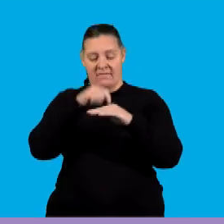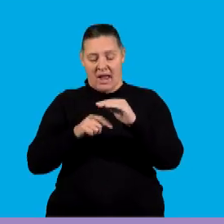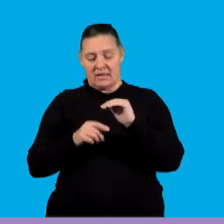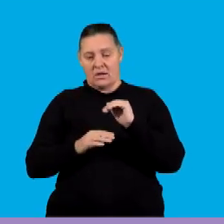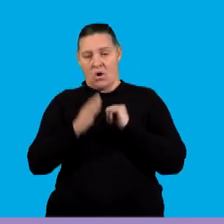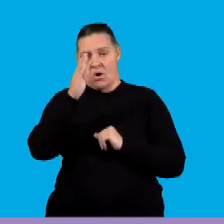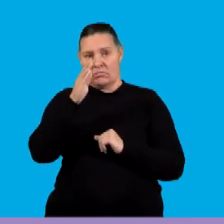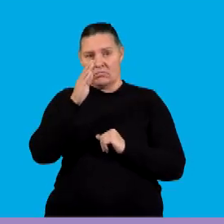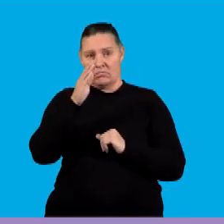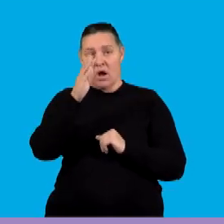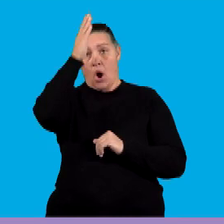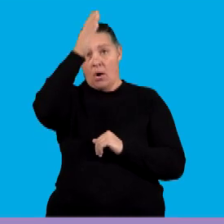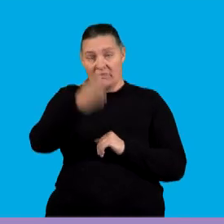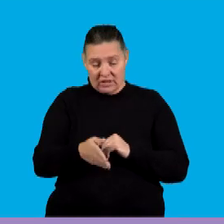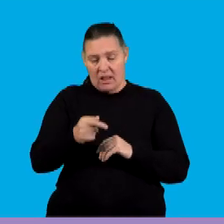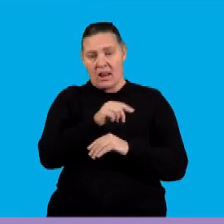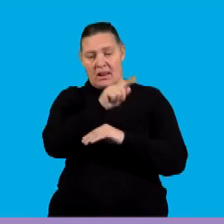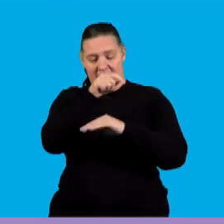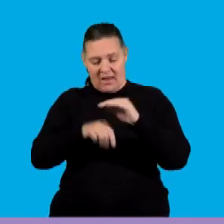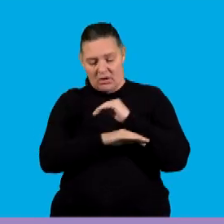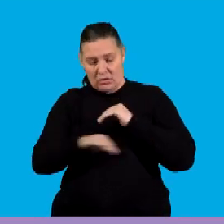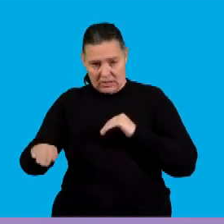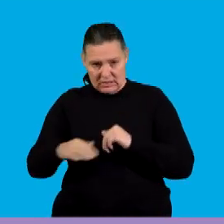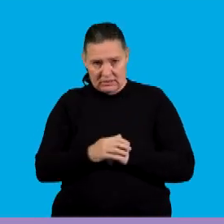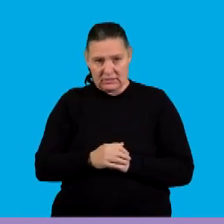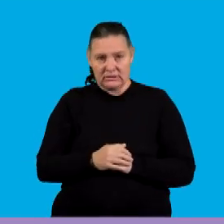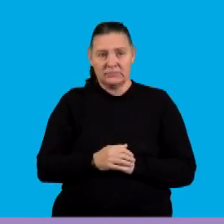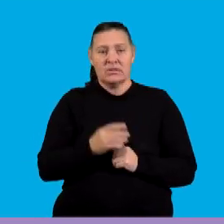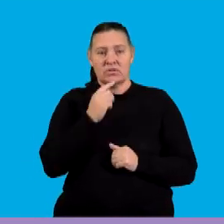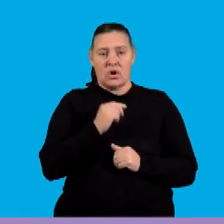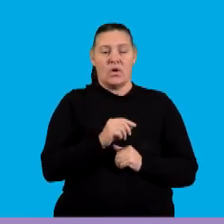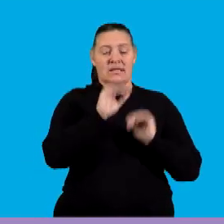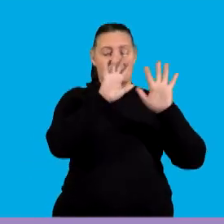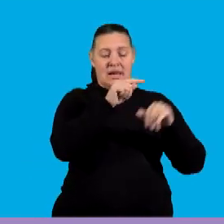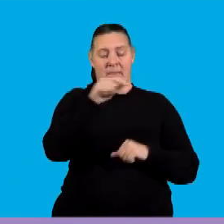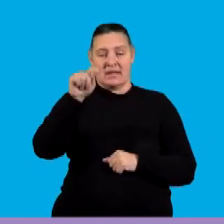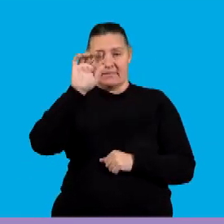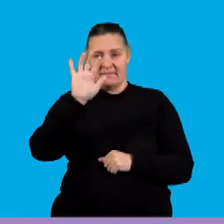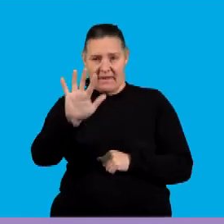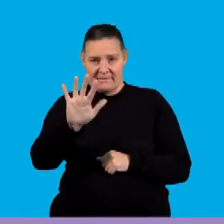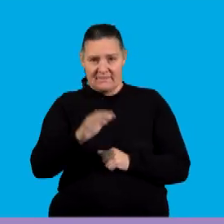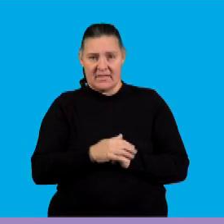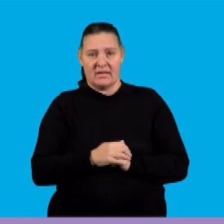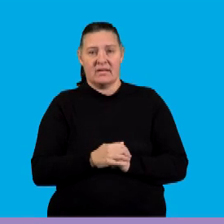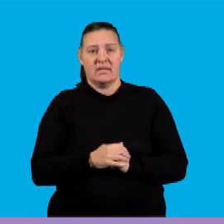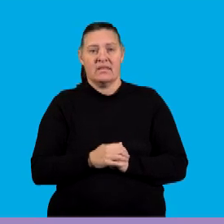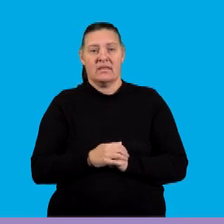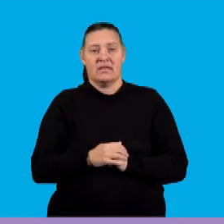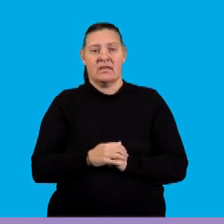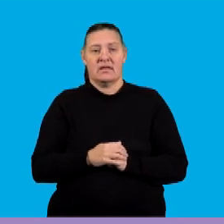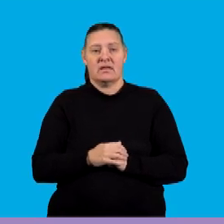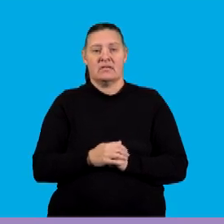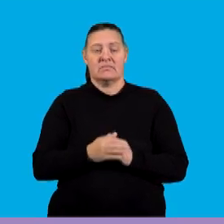take our 10 minus our 5, because our vertical change are those y values.